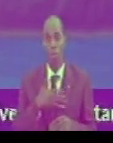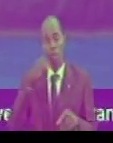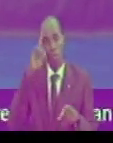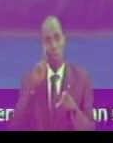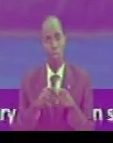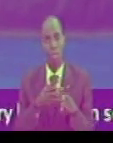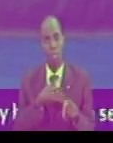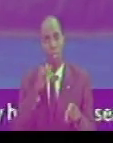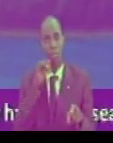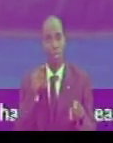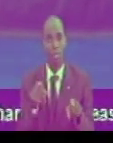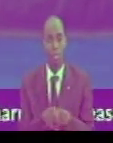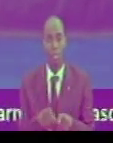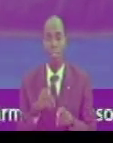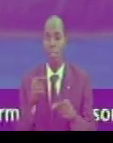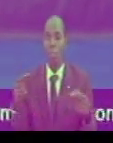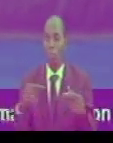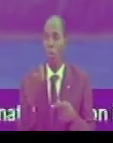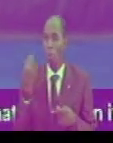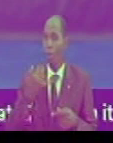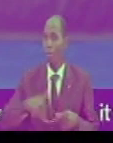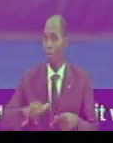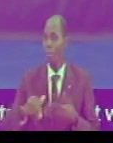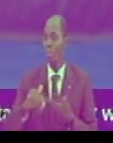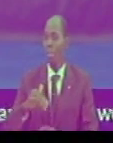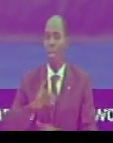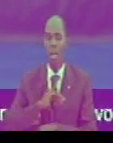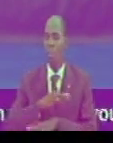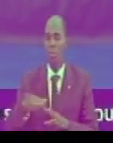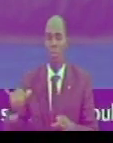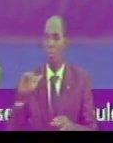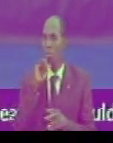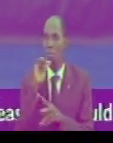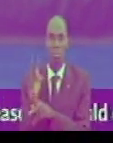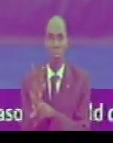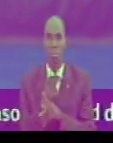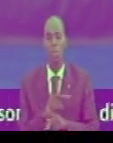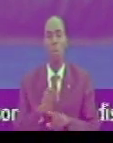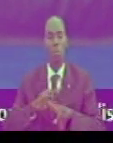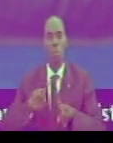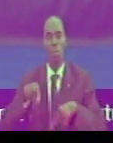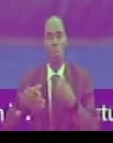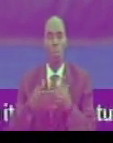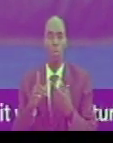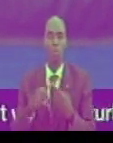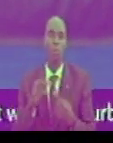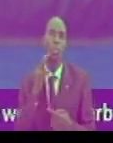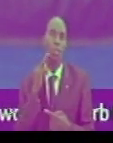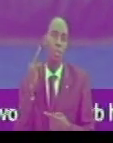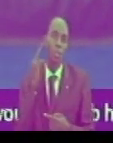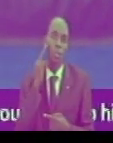hostel. This morning, as I woke up, the Lord has taken it away.